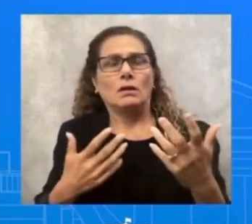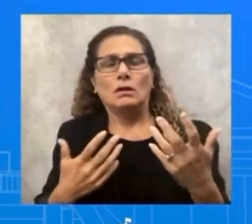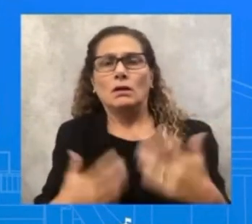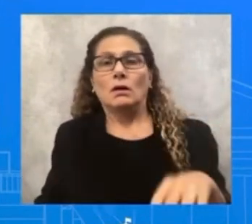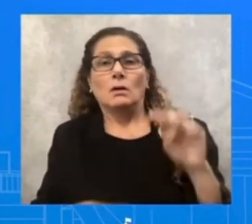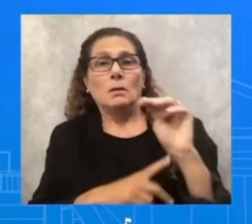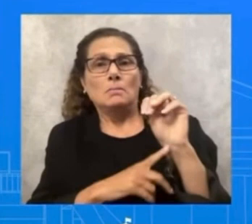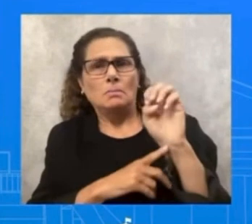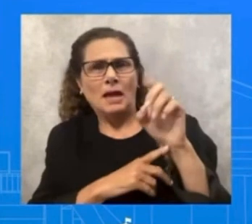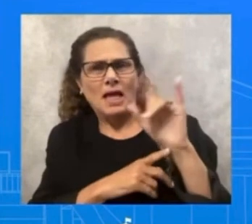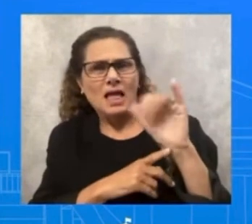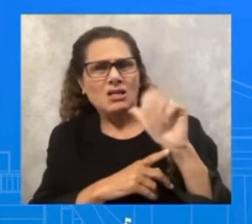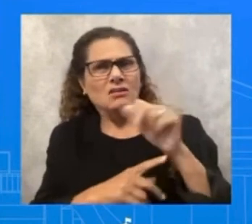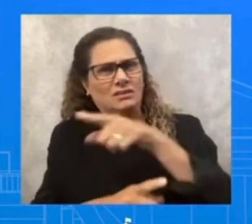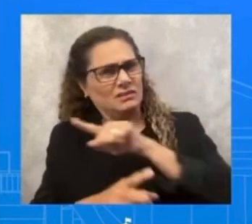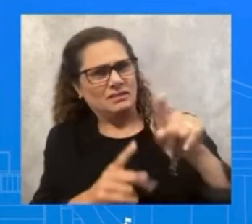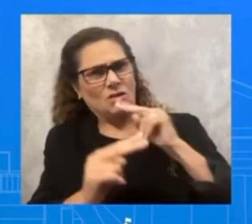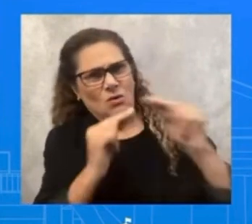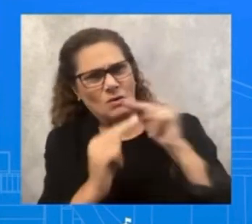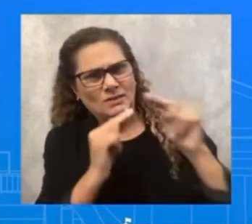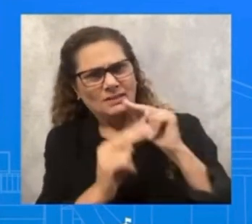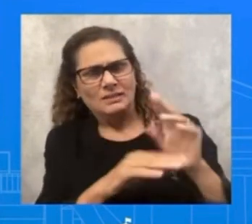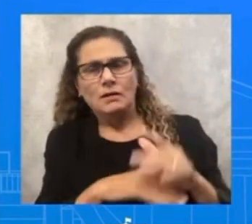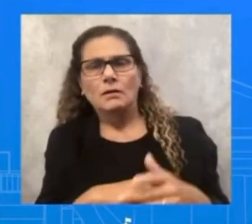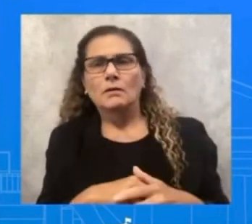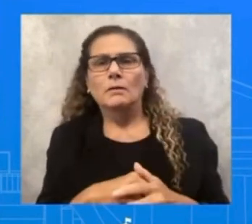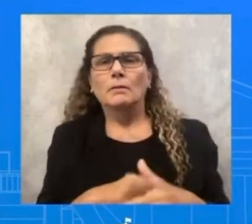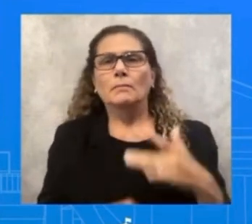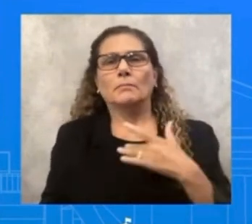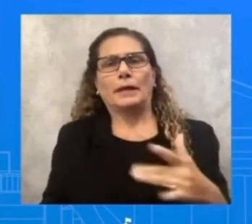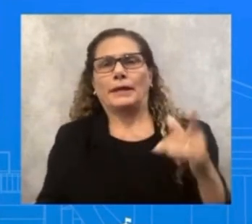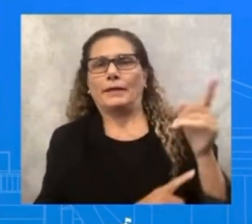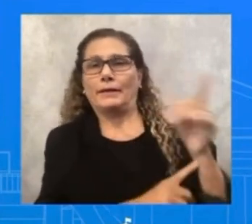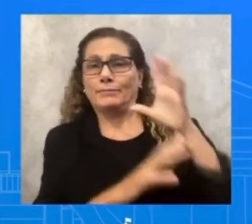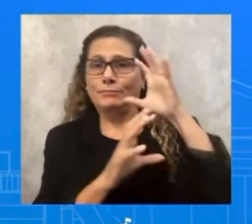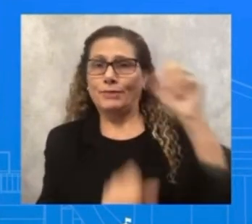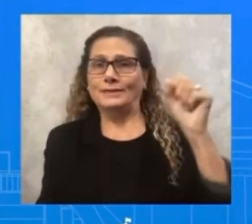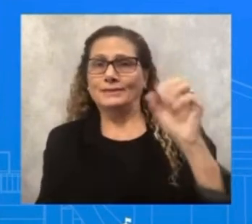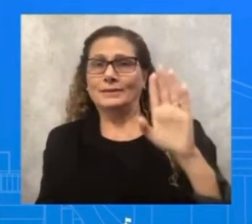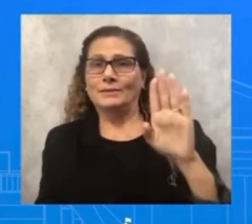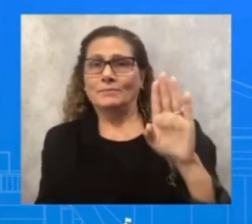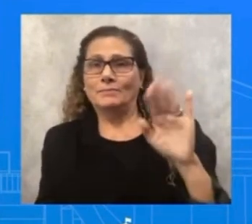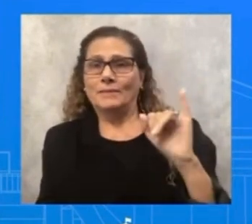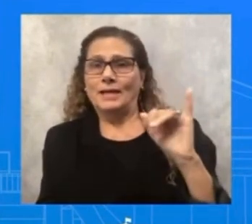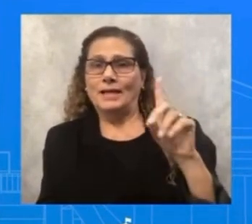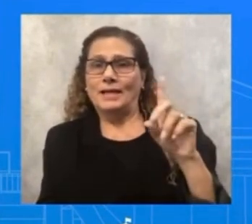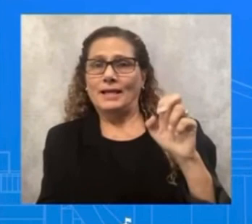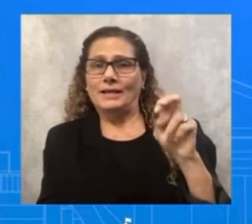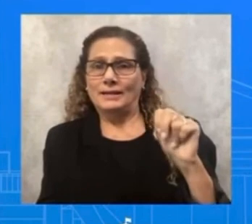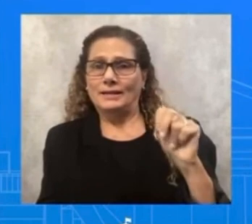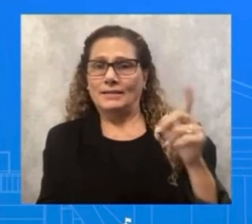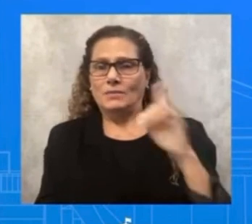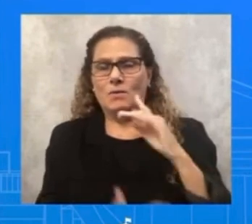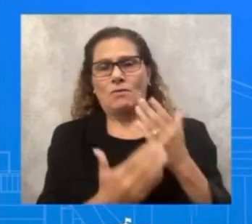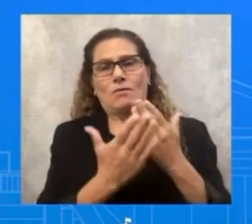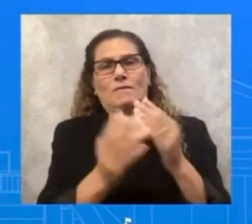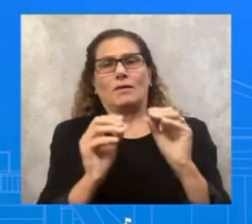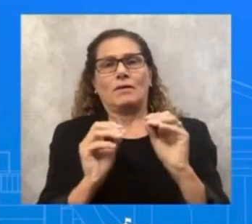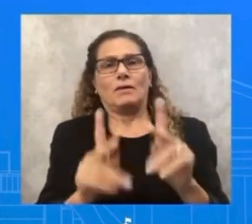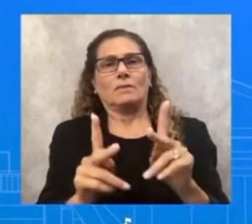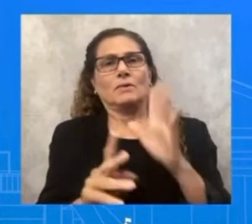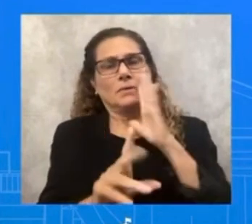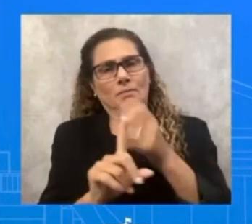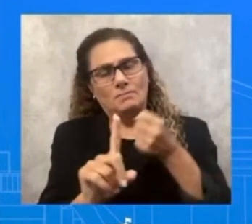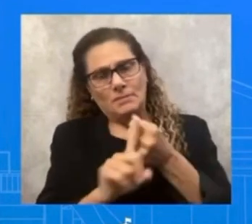Biden has gotten it done, and it will make a real difference for millions of Americans. With that, I know we're happy to take your